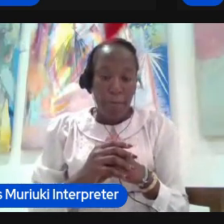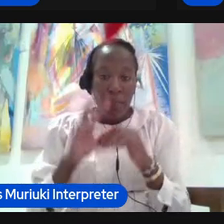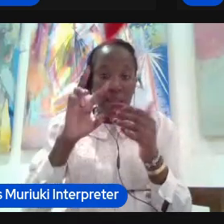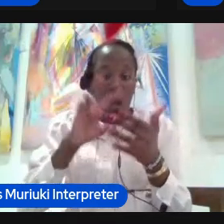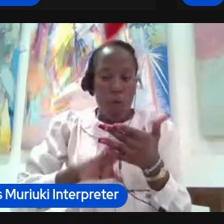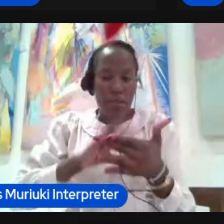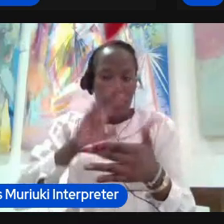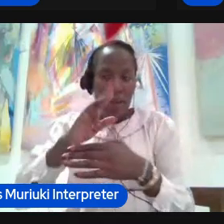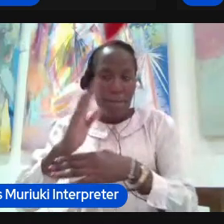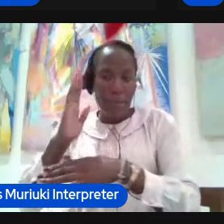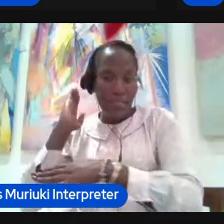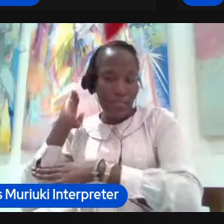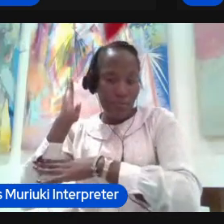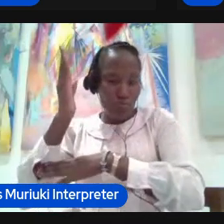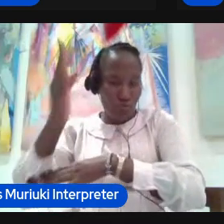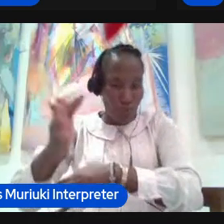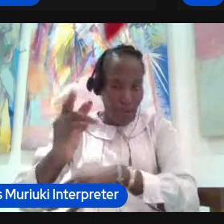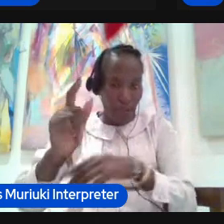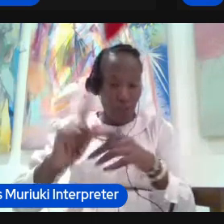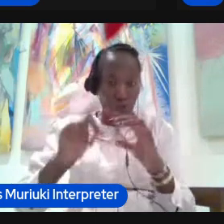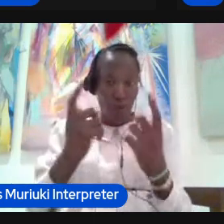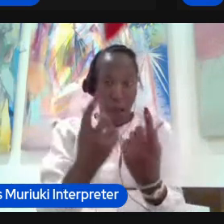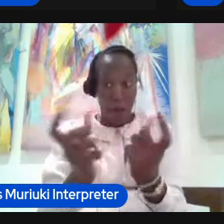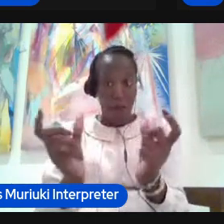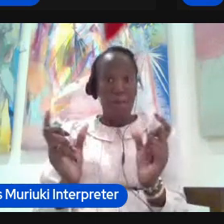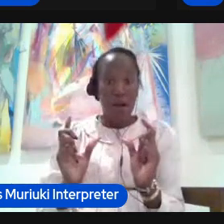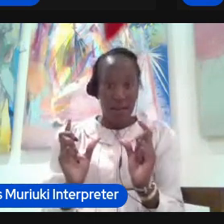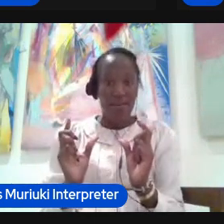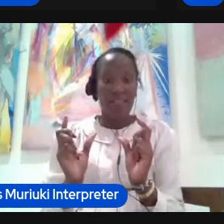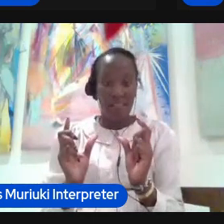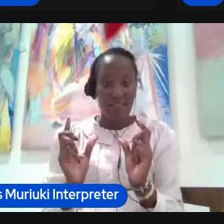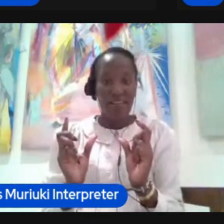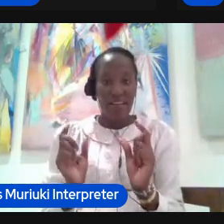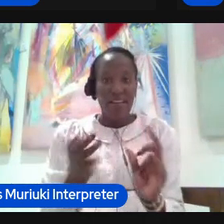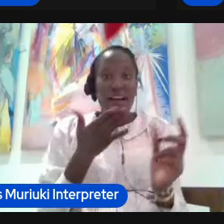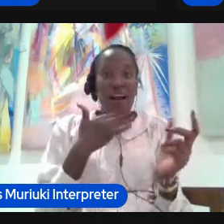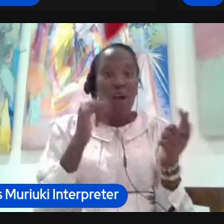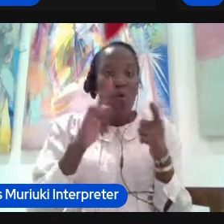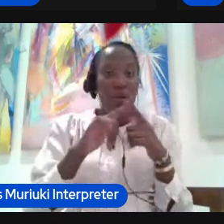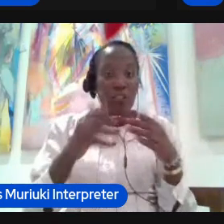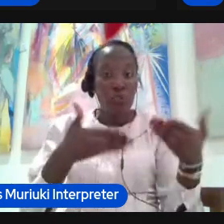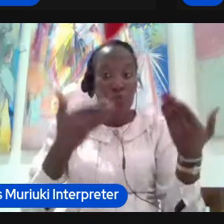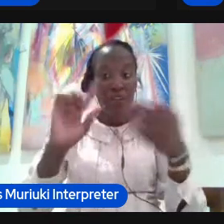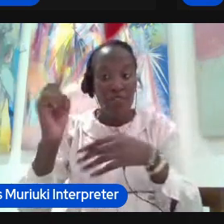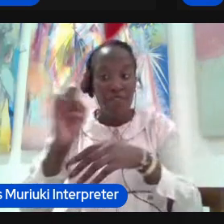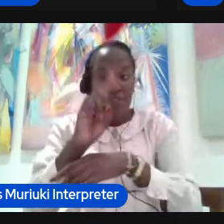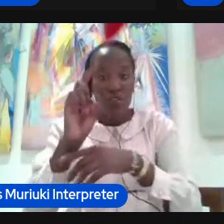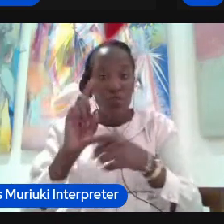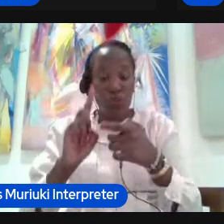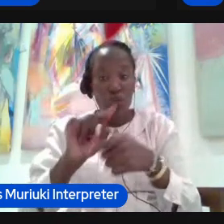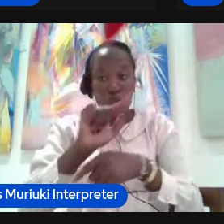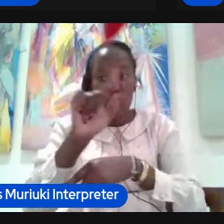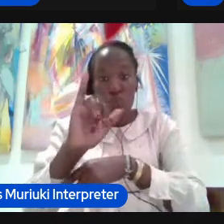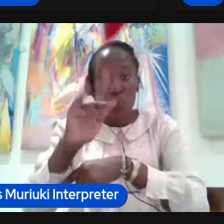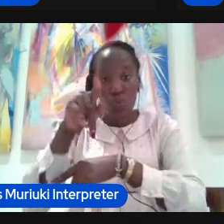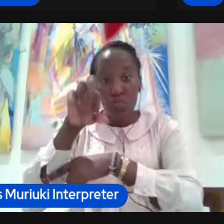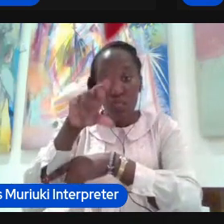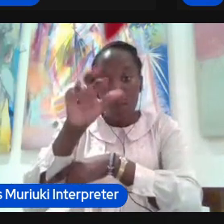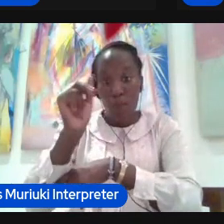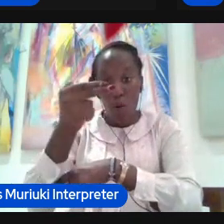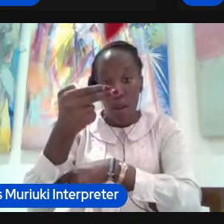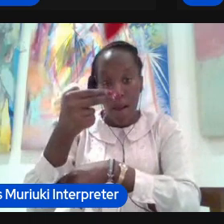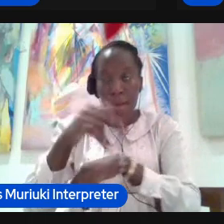straight to our panel, I would like to direct the first question to Zipporah.